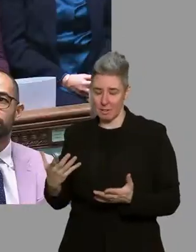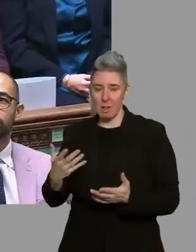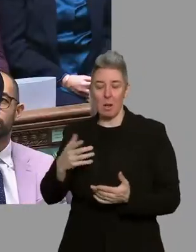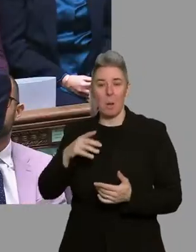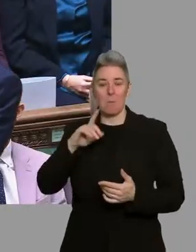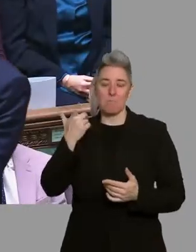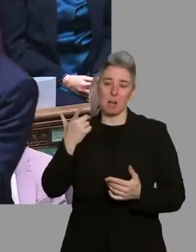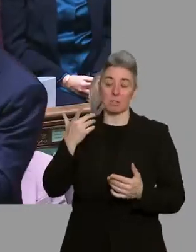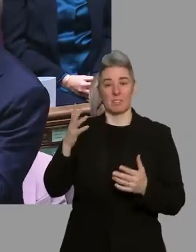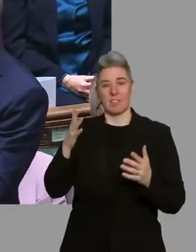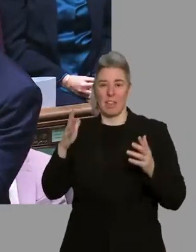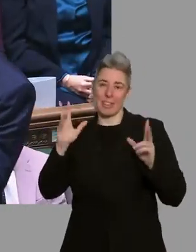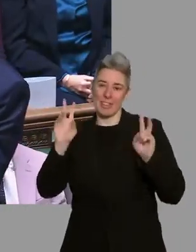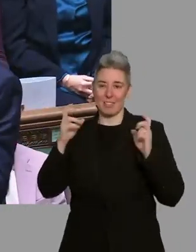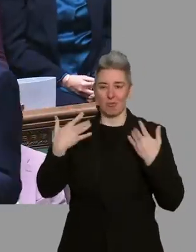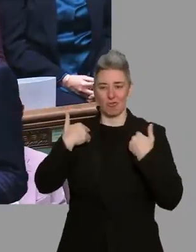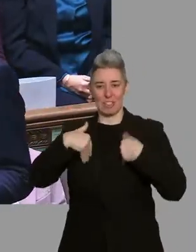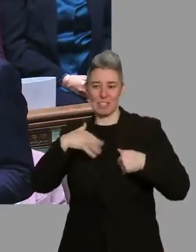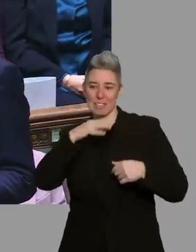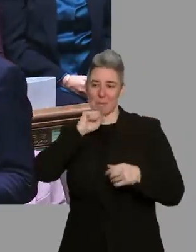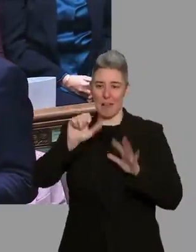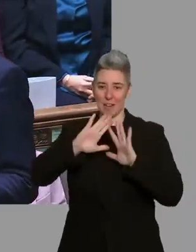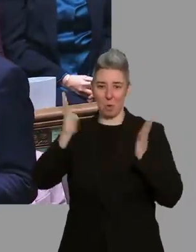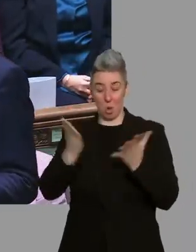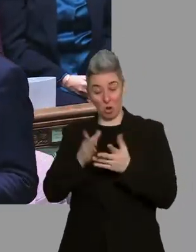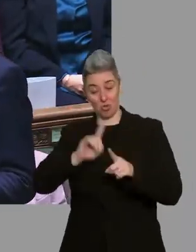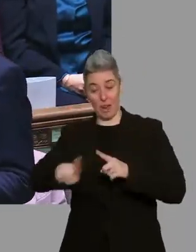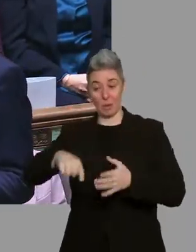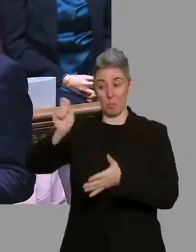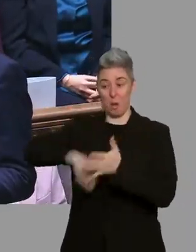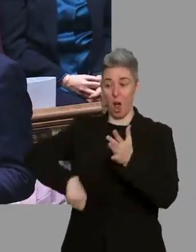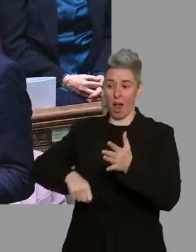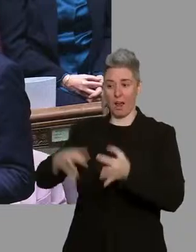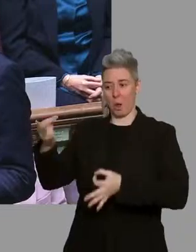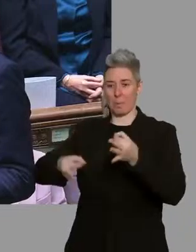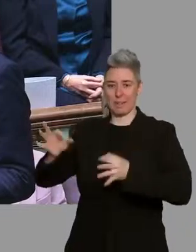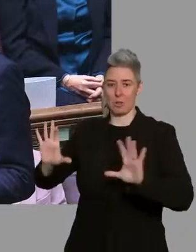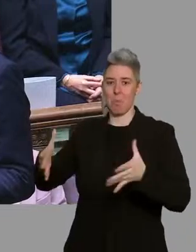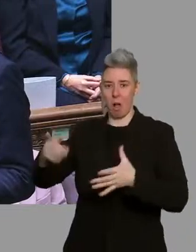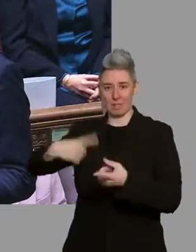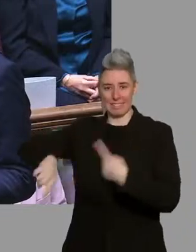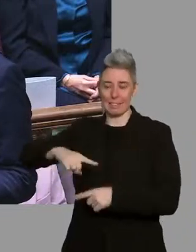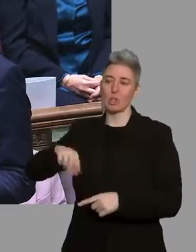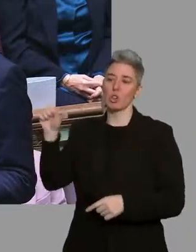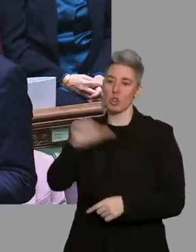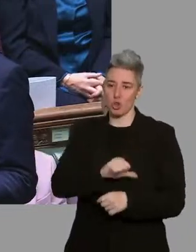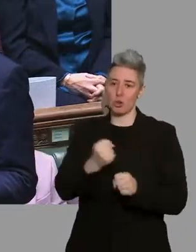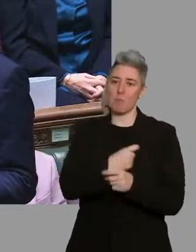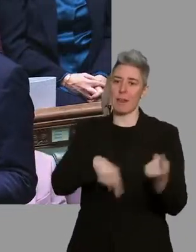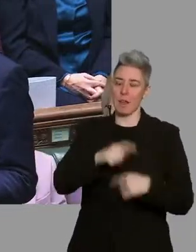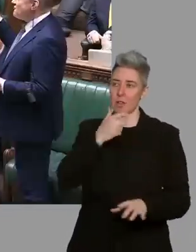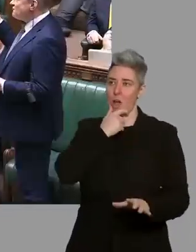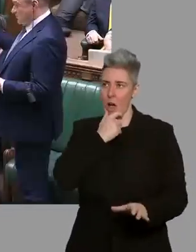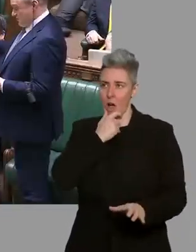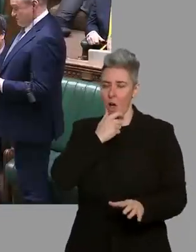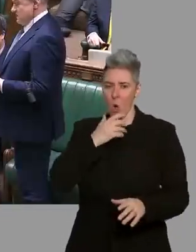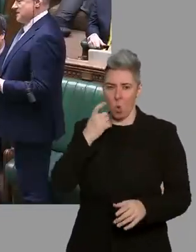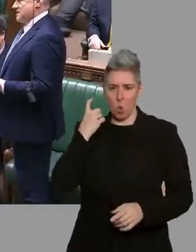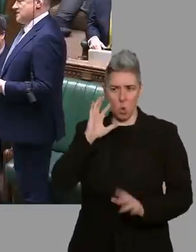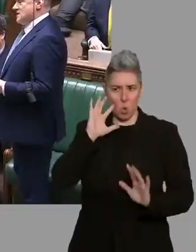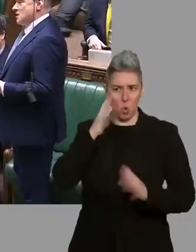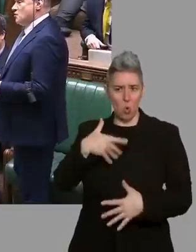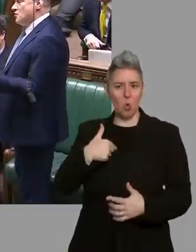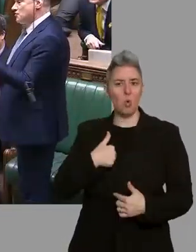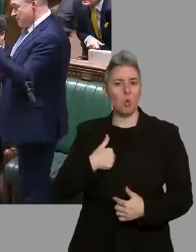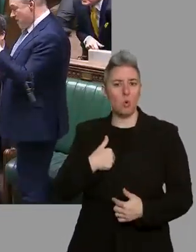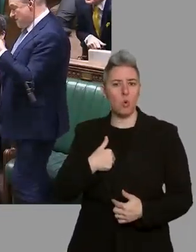party should give us all pause for thought. And after years of the Conservatives taking millions in pounds of Russian